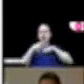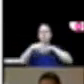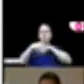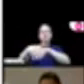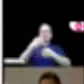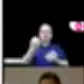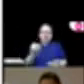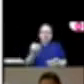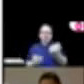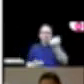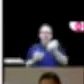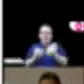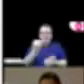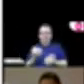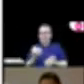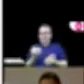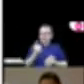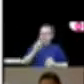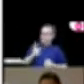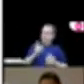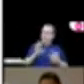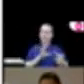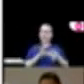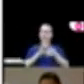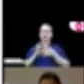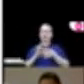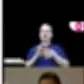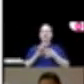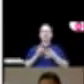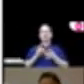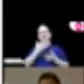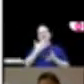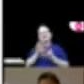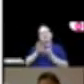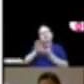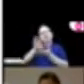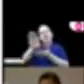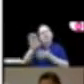just with the little that I have, donate and support them.